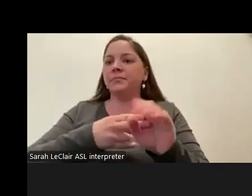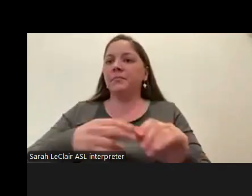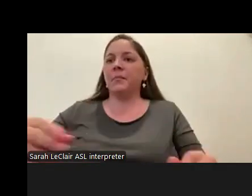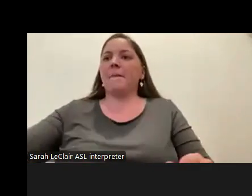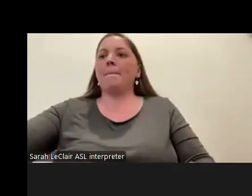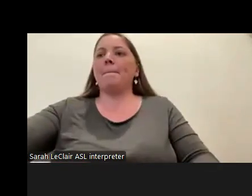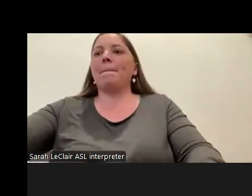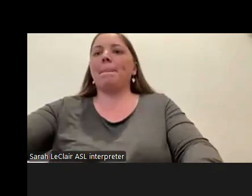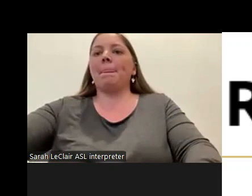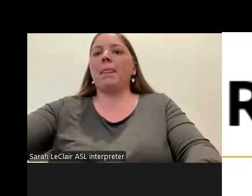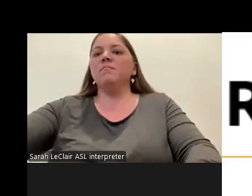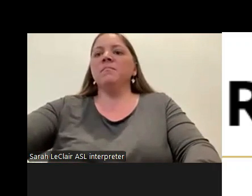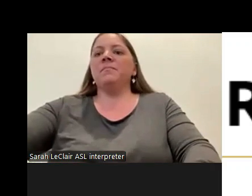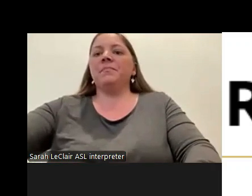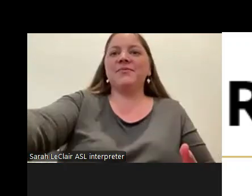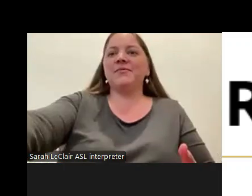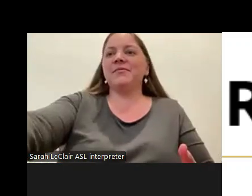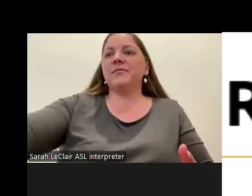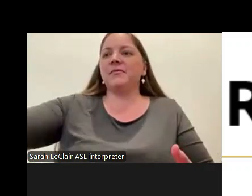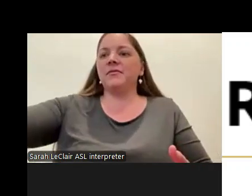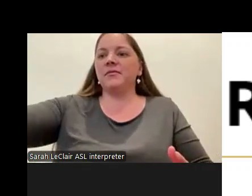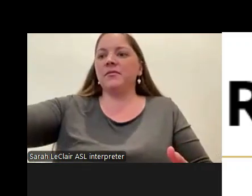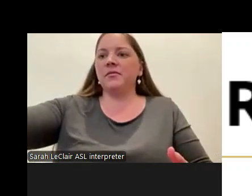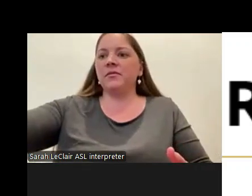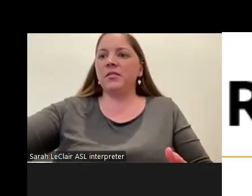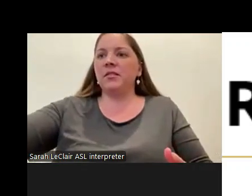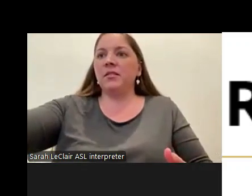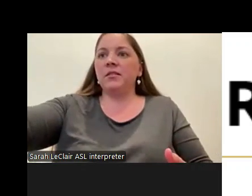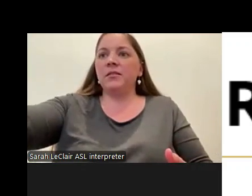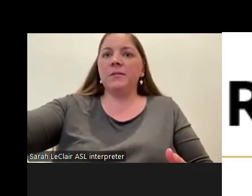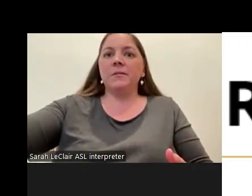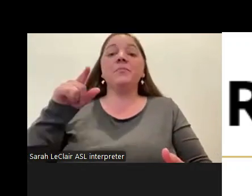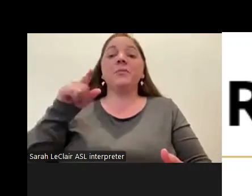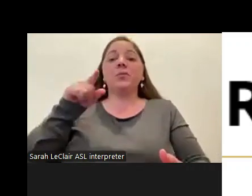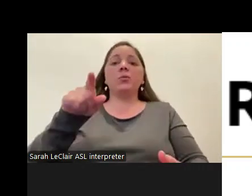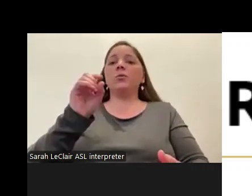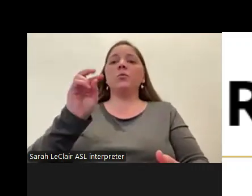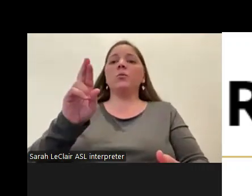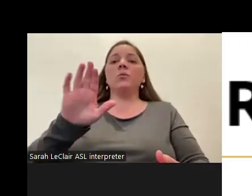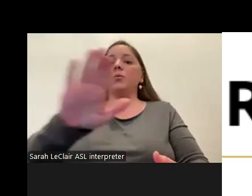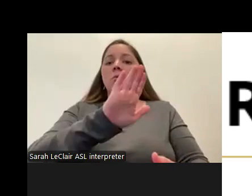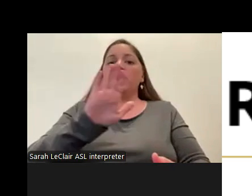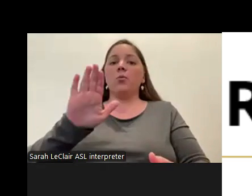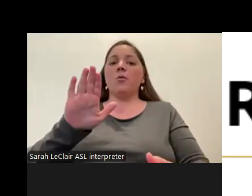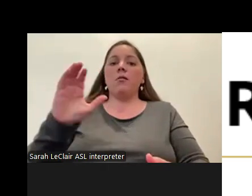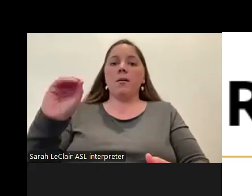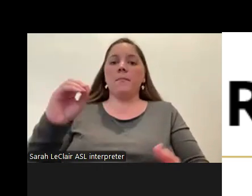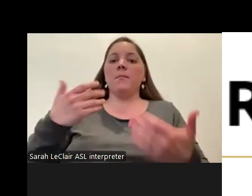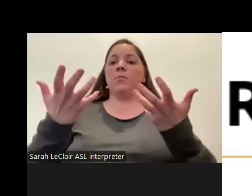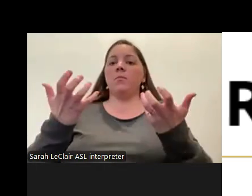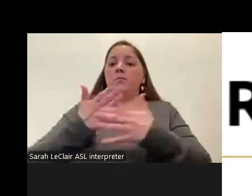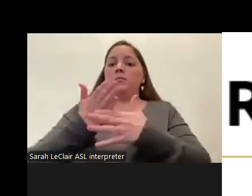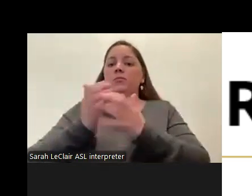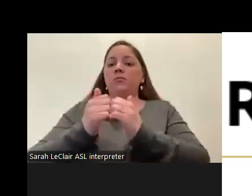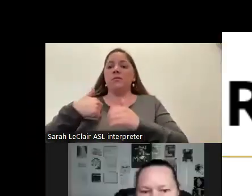And now we can do the roundtable. Do you or your organization have something that you would like to share with the rest